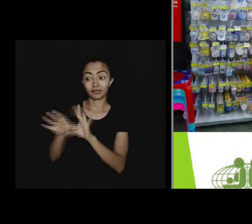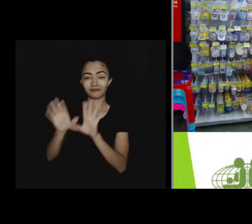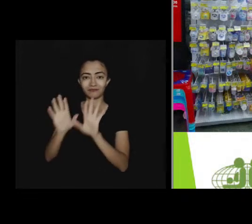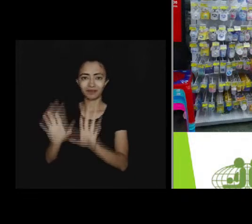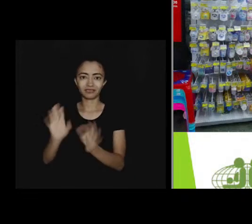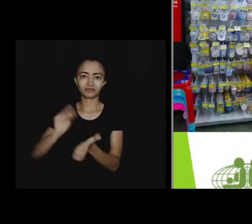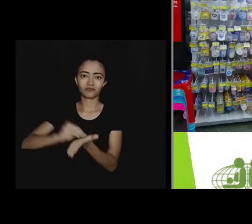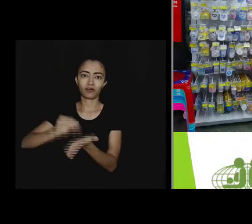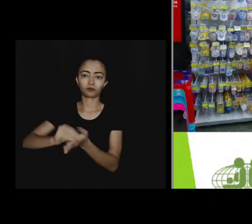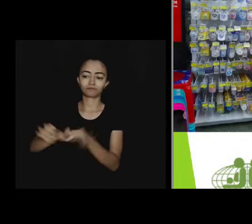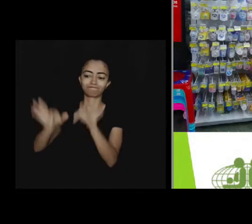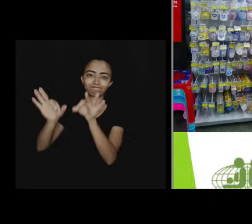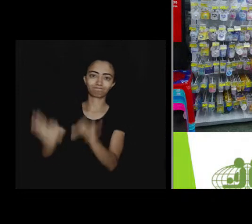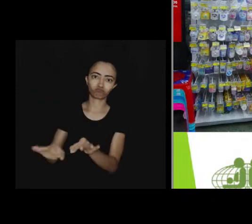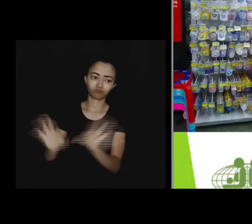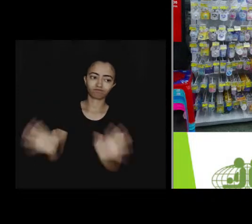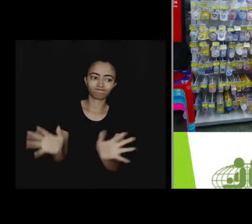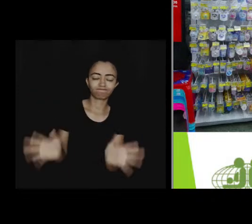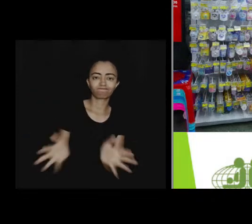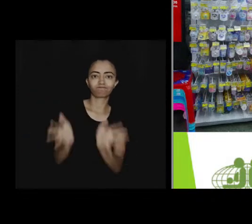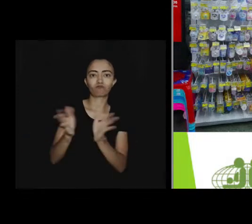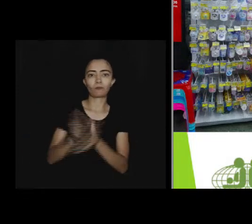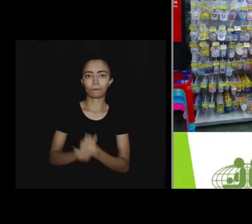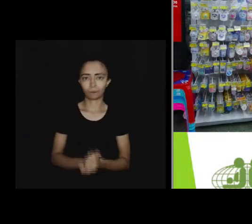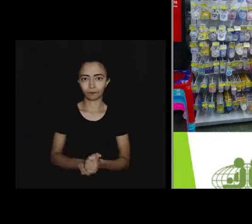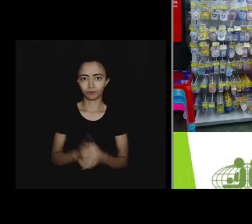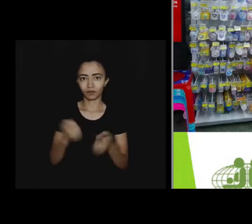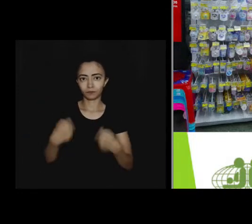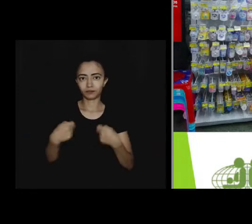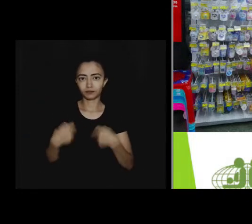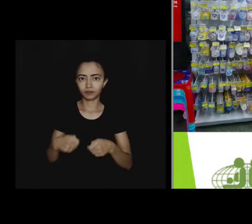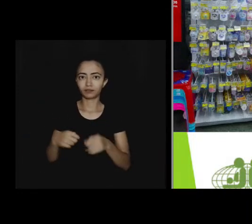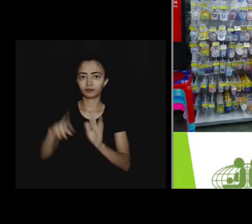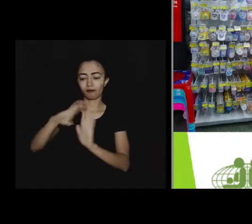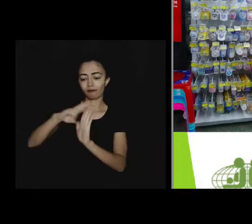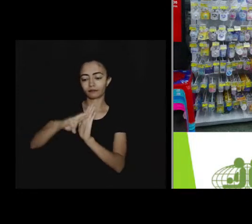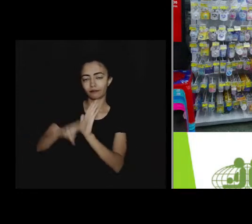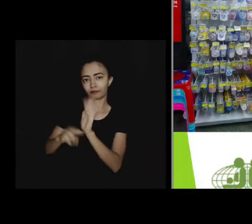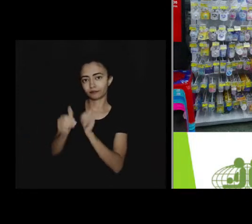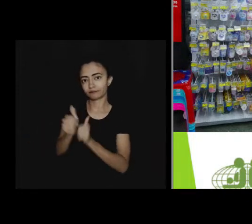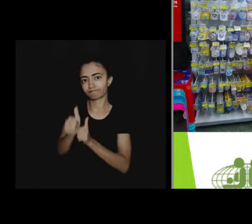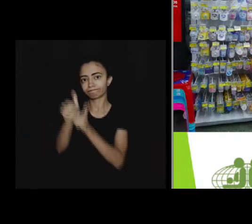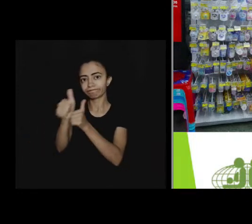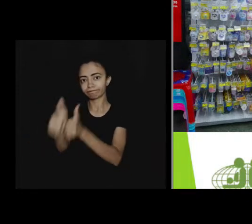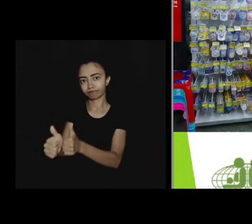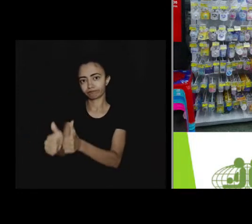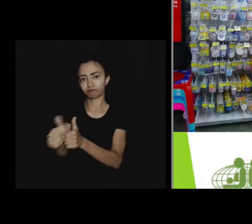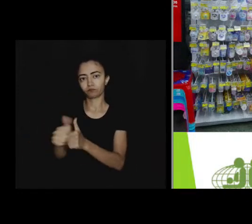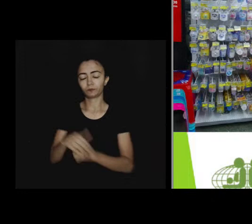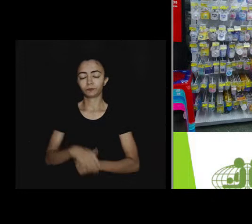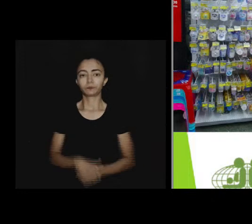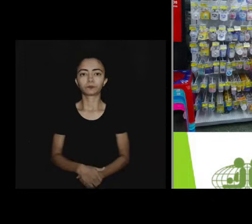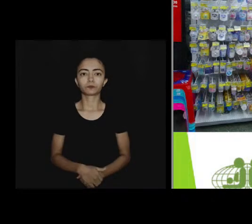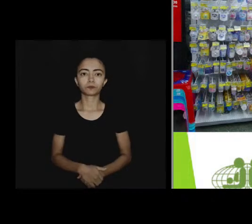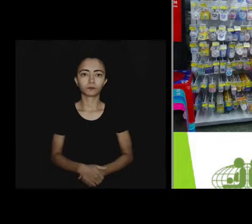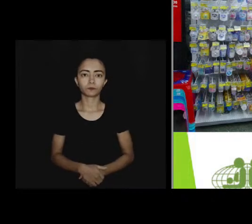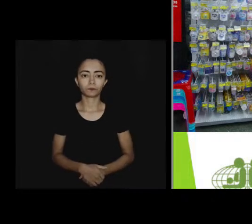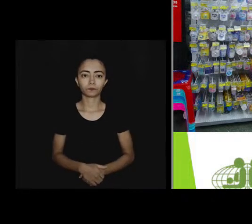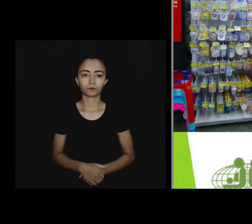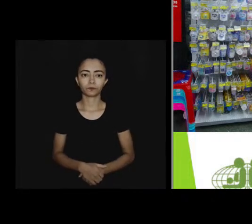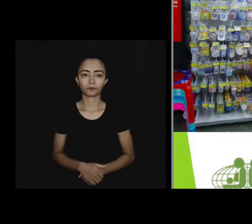it's not allowed for it to be inadequate without all the warnings that actually should be there, right? And